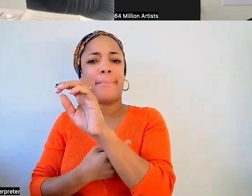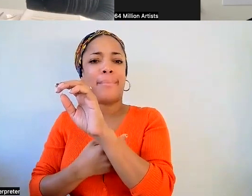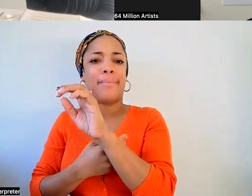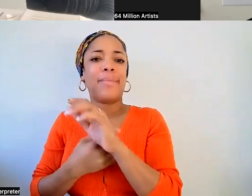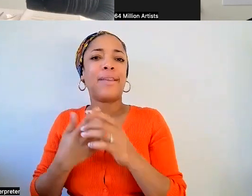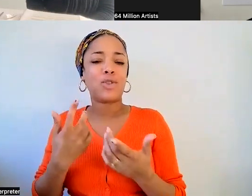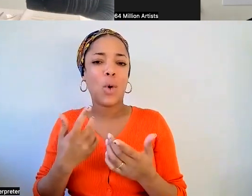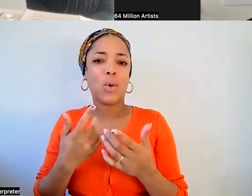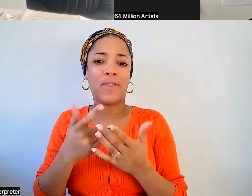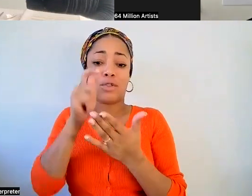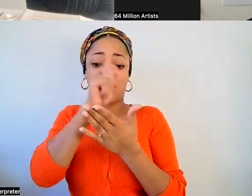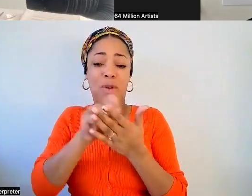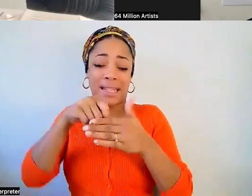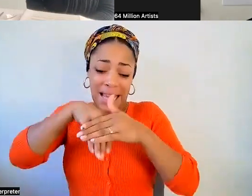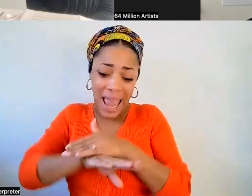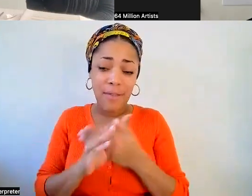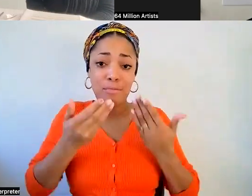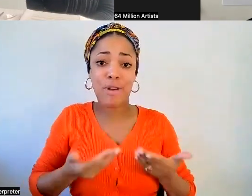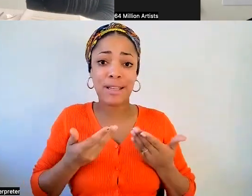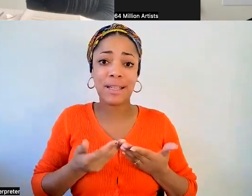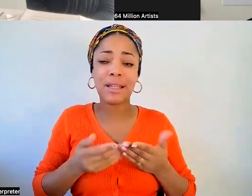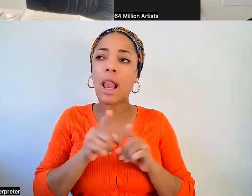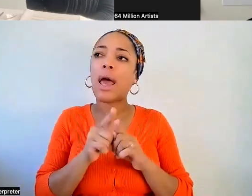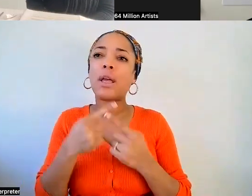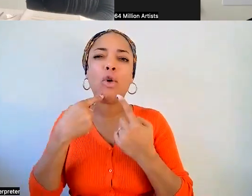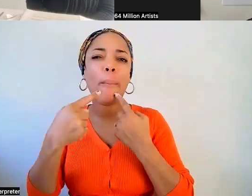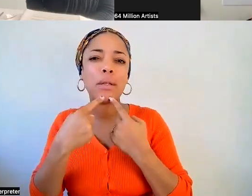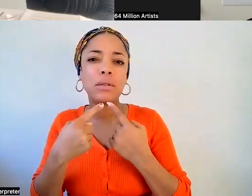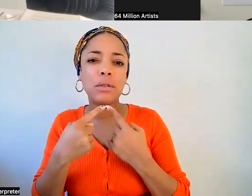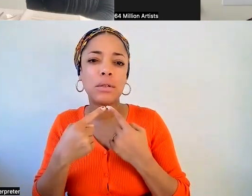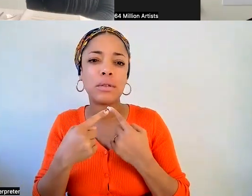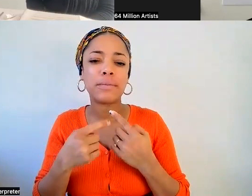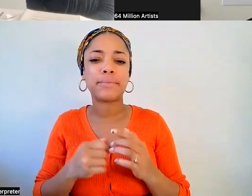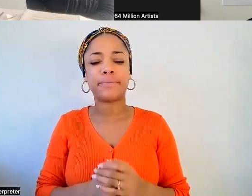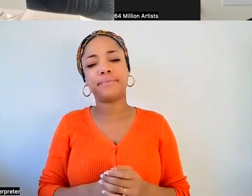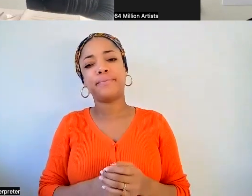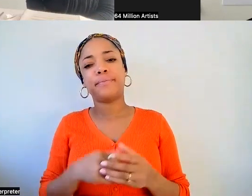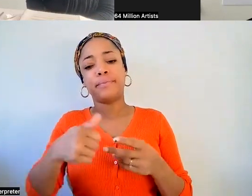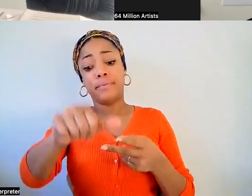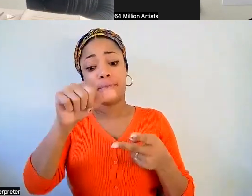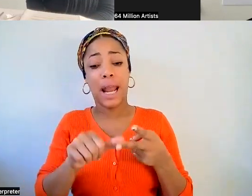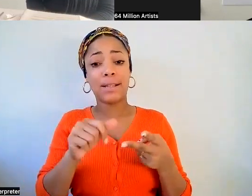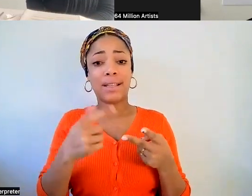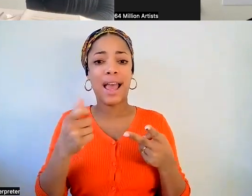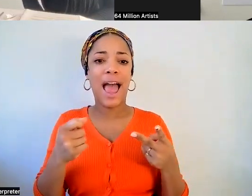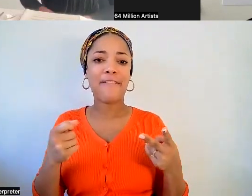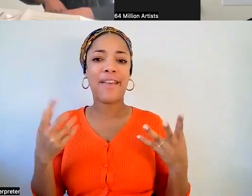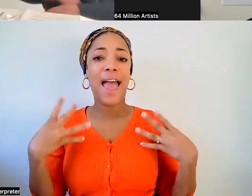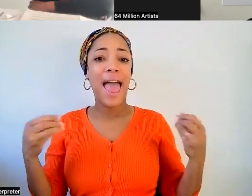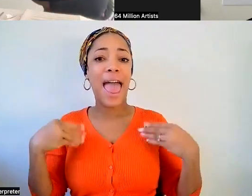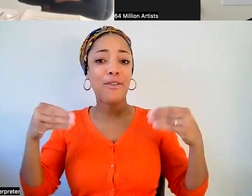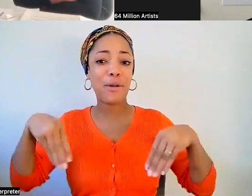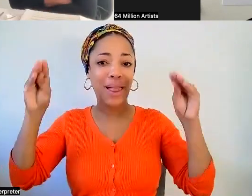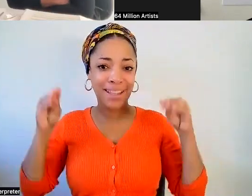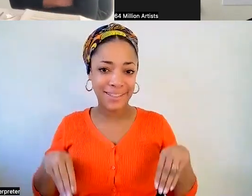called writing in the present, like you're doing a commentary on yourself. Next down, I've got hairy blanket. Ooh. At nursery